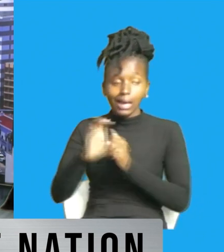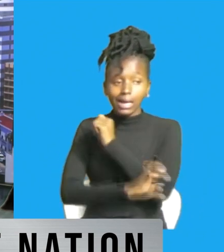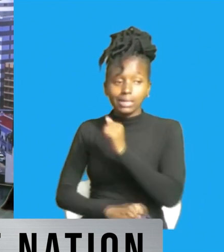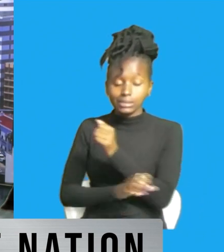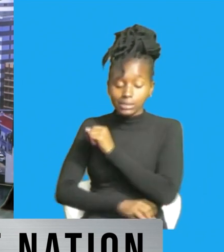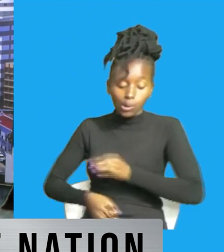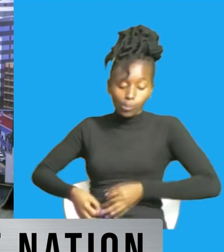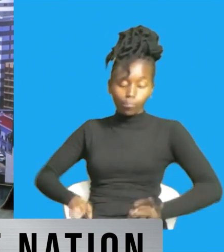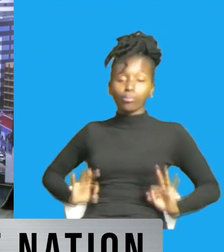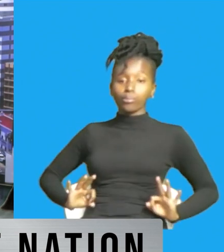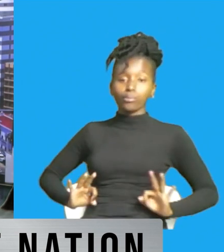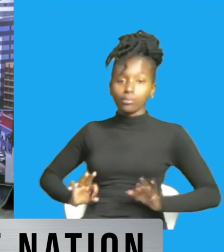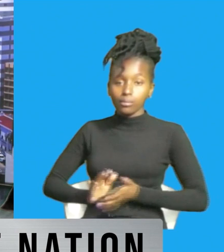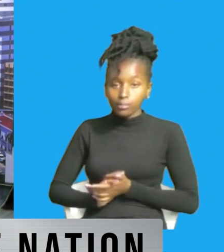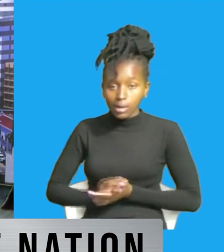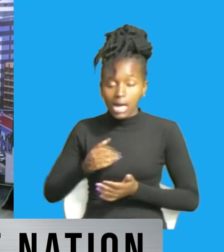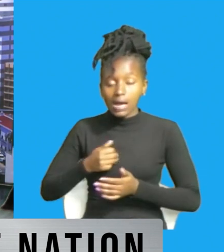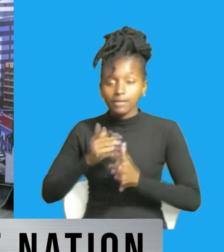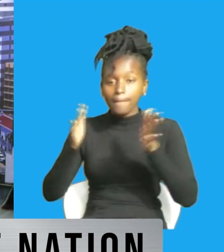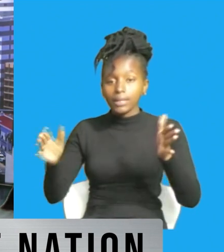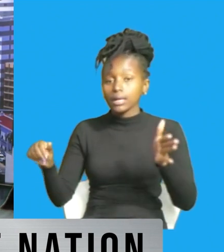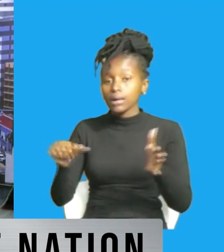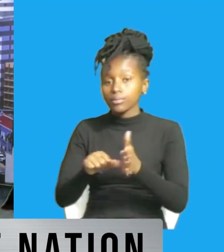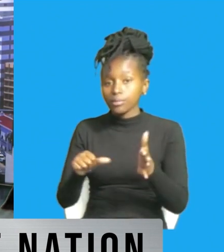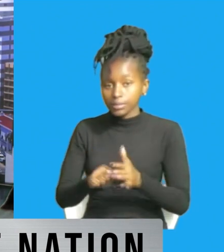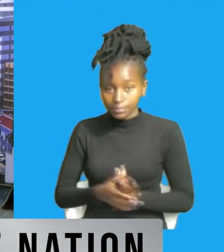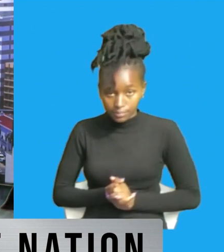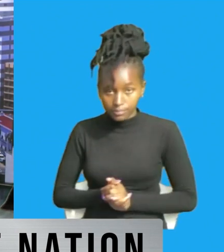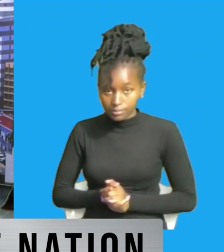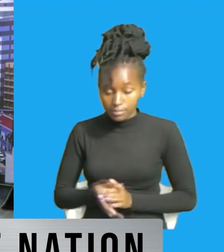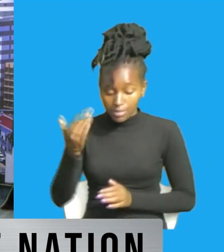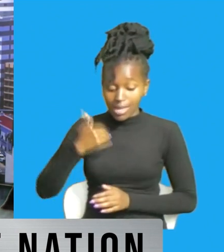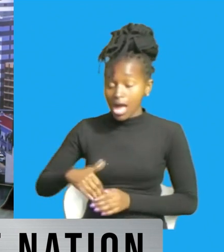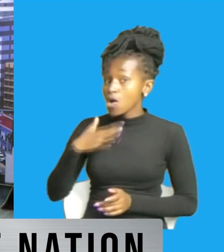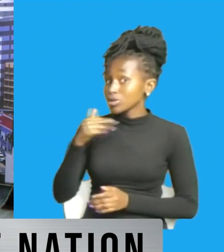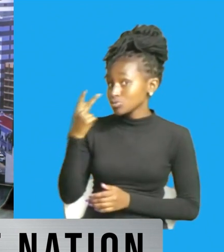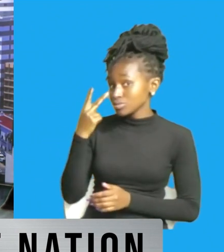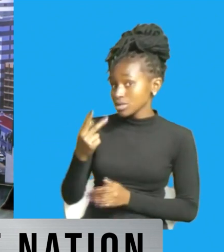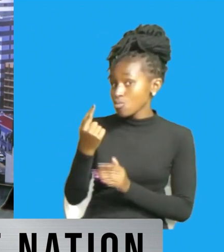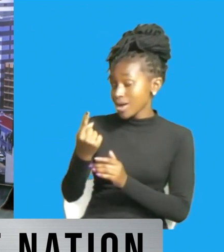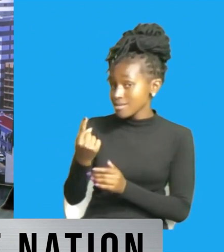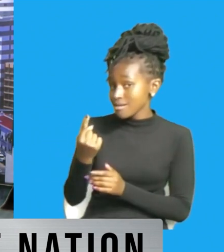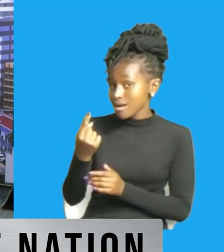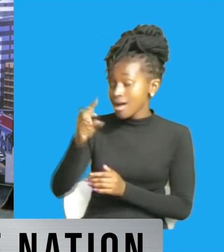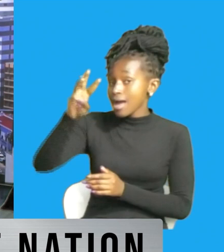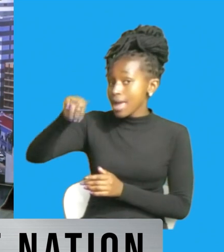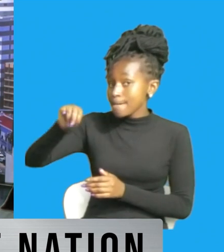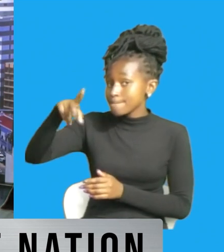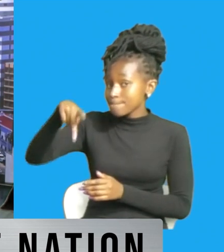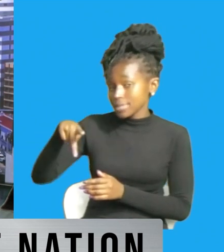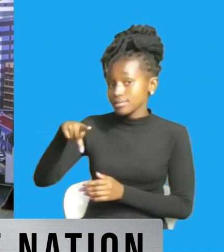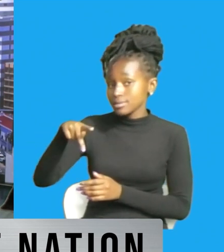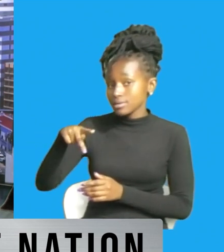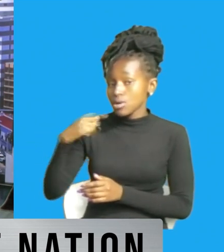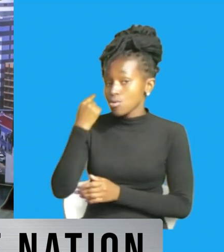Yeah, there's a big problem. Mimi ningependa kuona mbunge ule JONA ako na akili yake kama mbunge, si